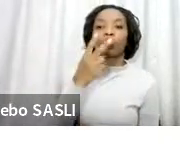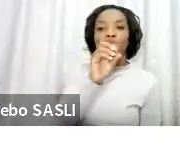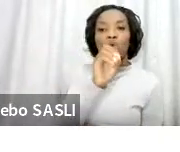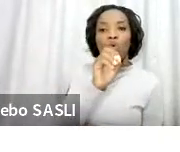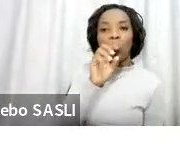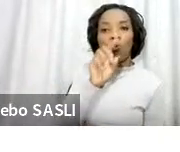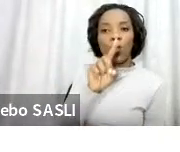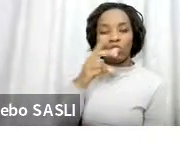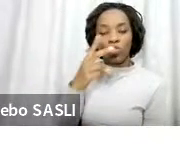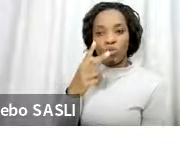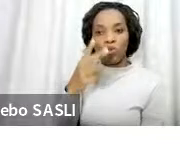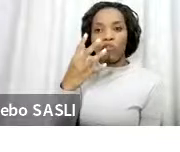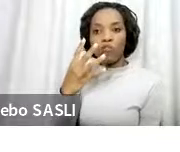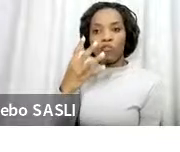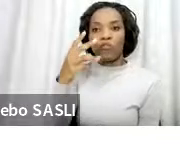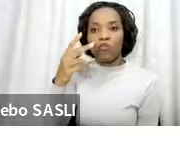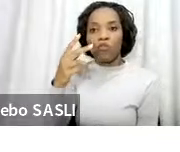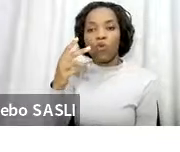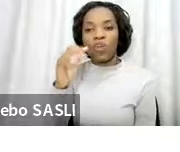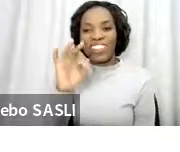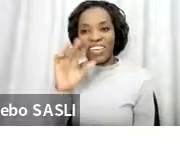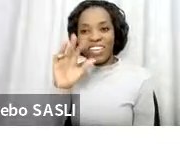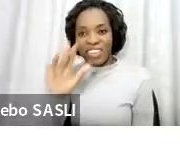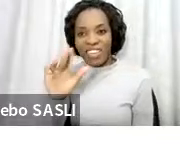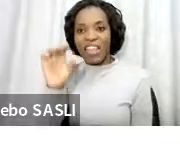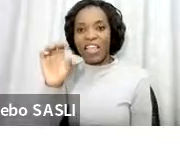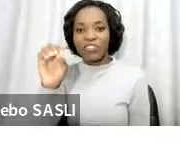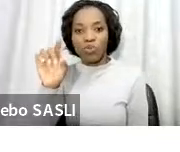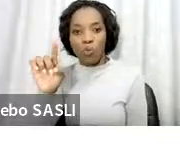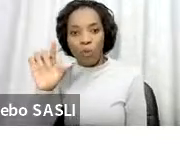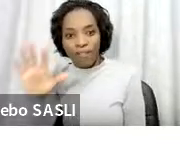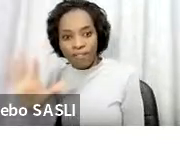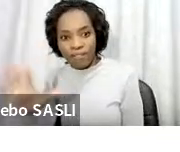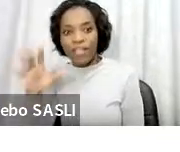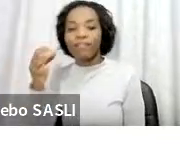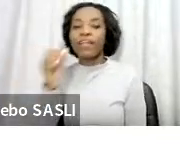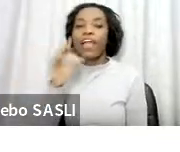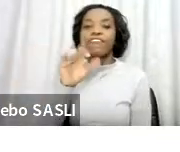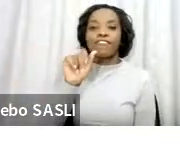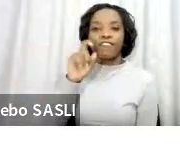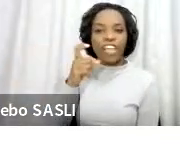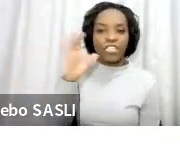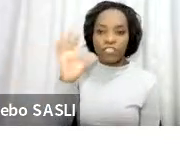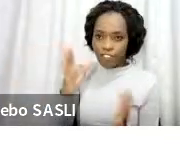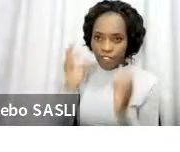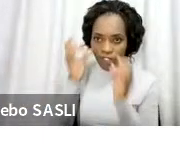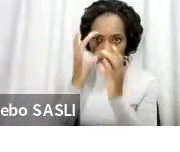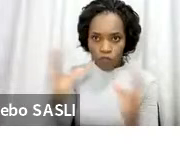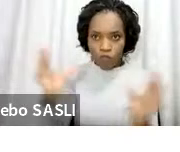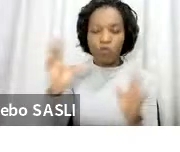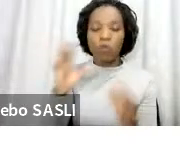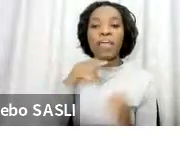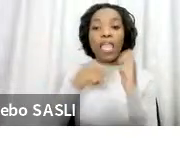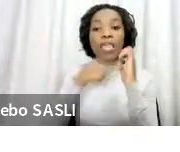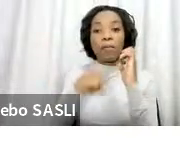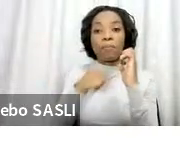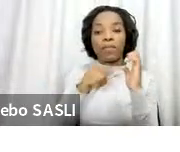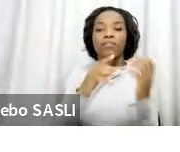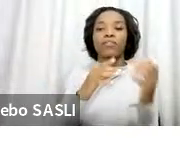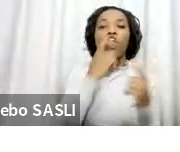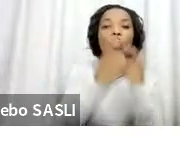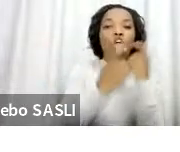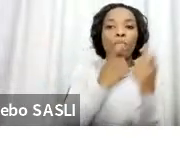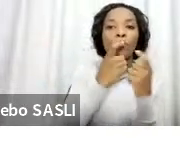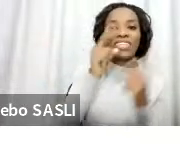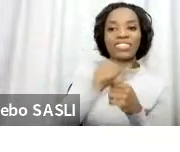431 9105. There's the fax number that we have communicated. Our email address is